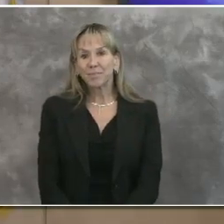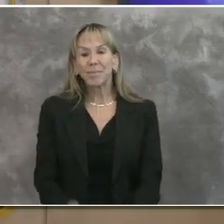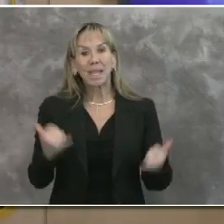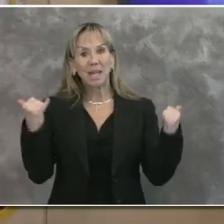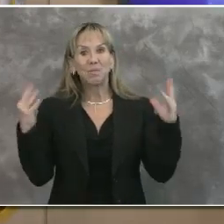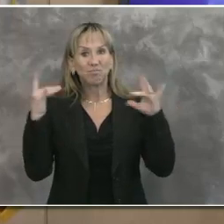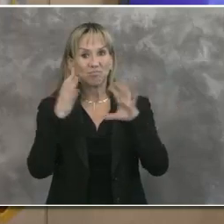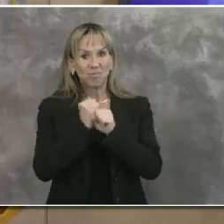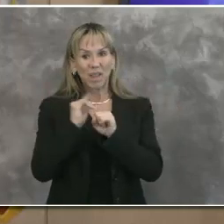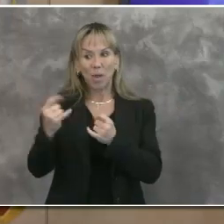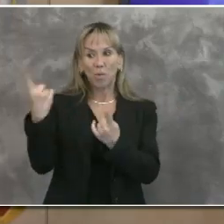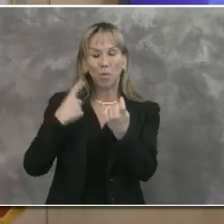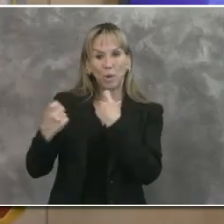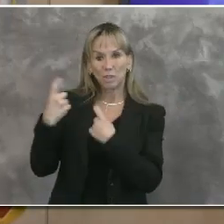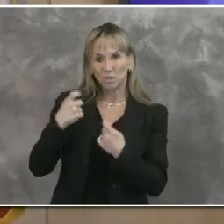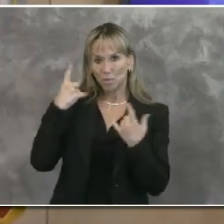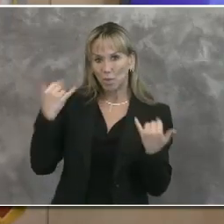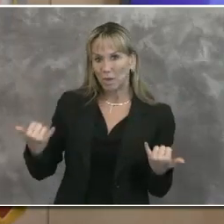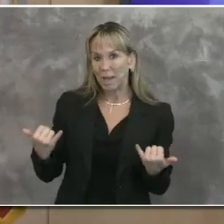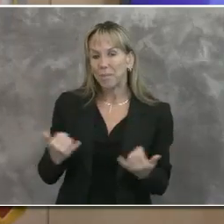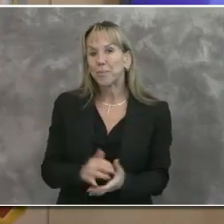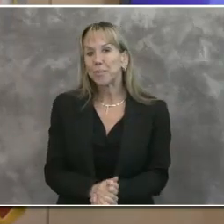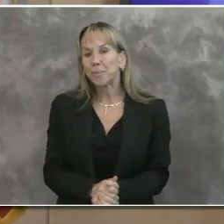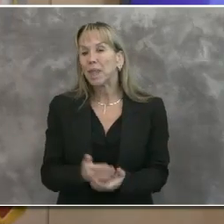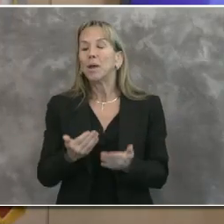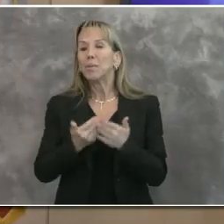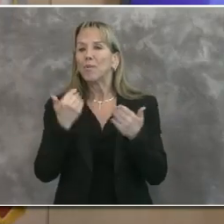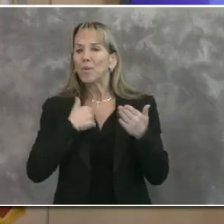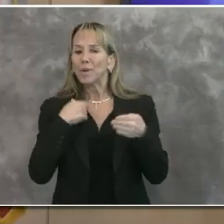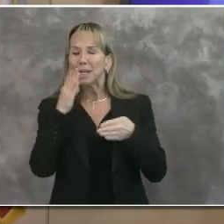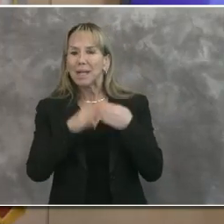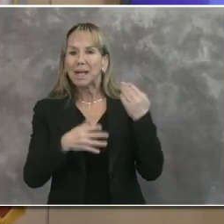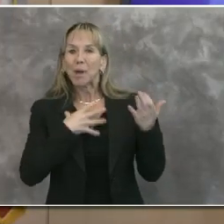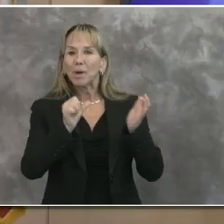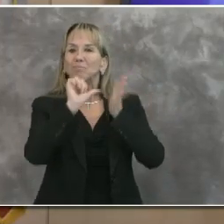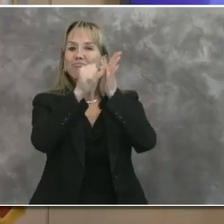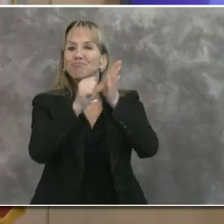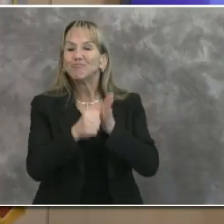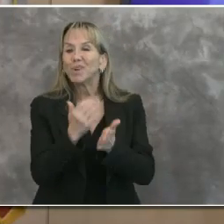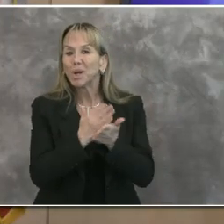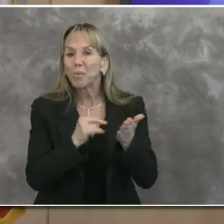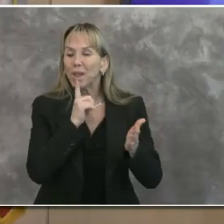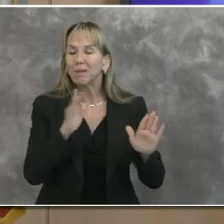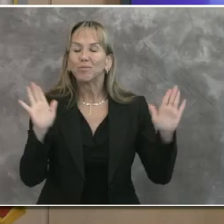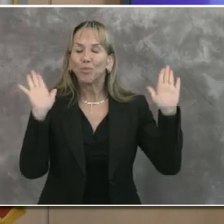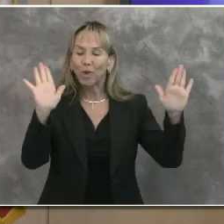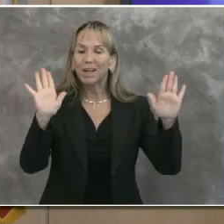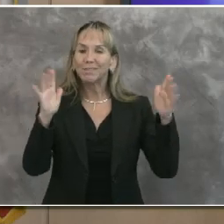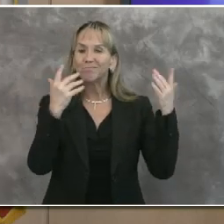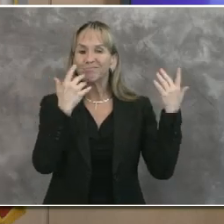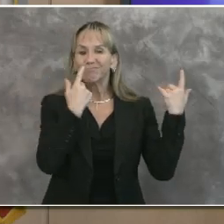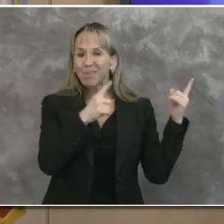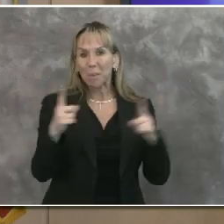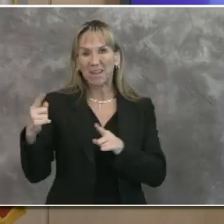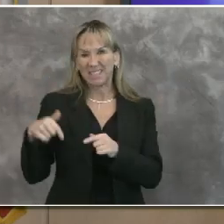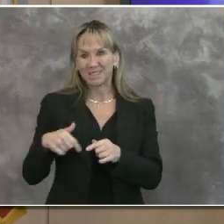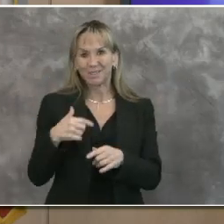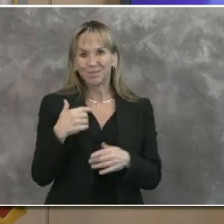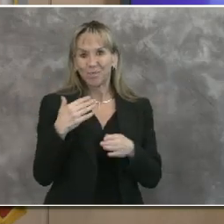That concludes our questions for today. Before we close, I want to highlight some great efforts that occurred over this